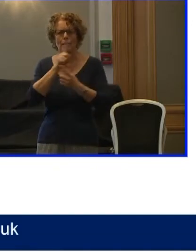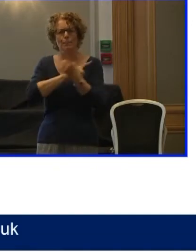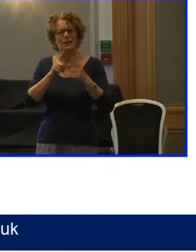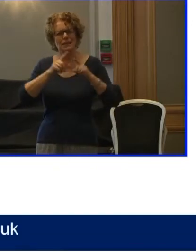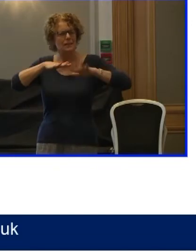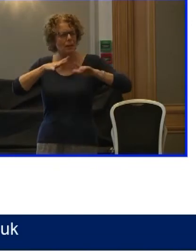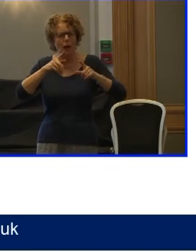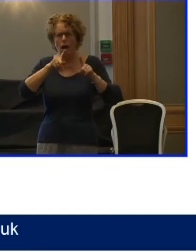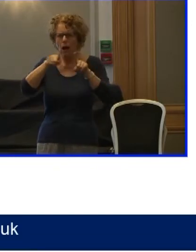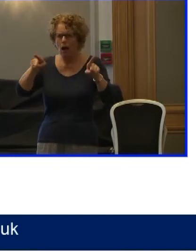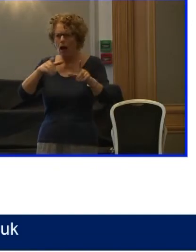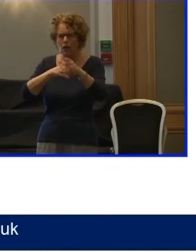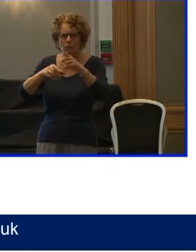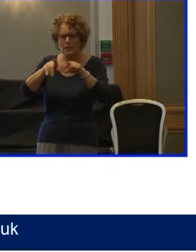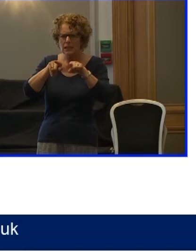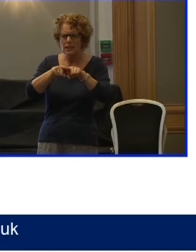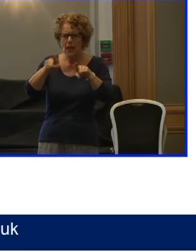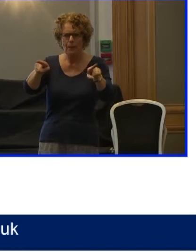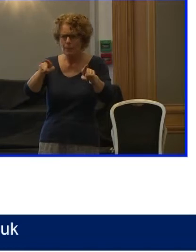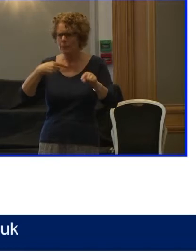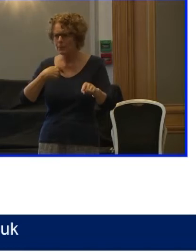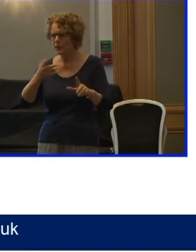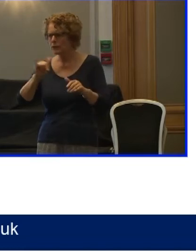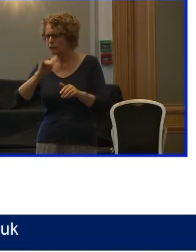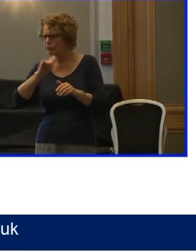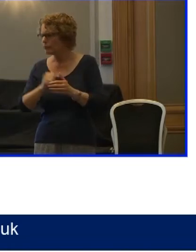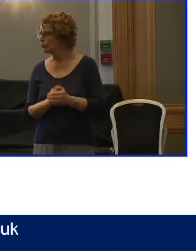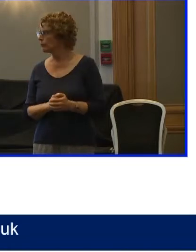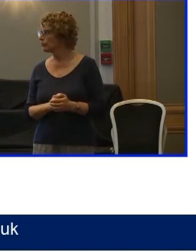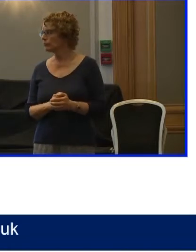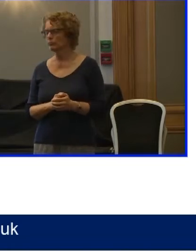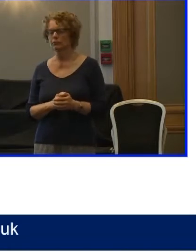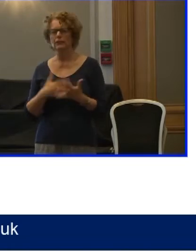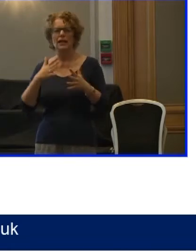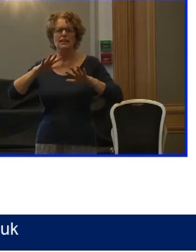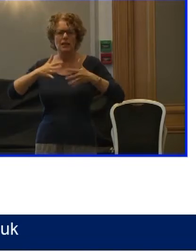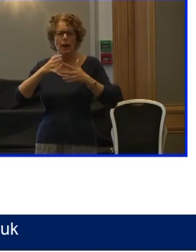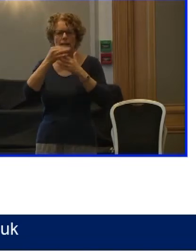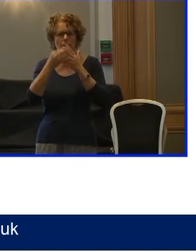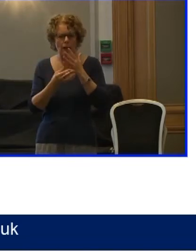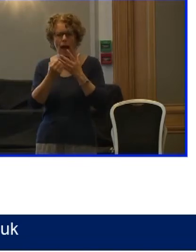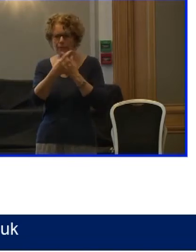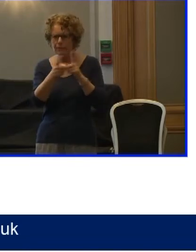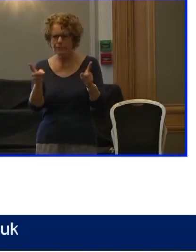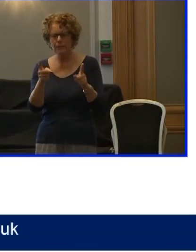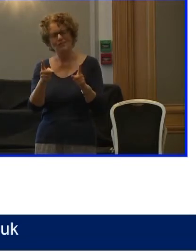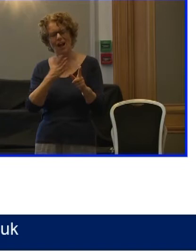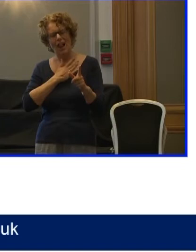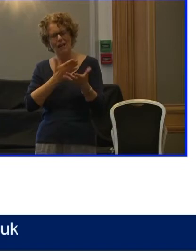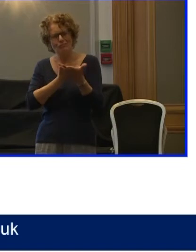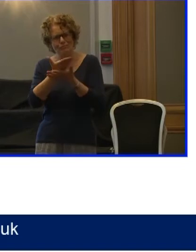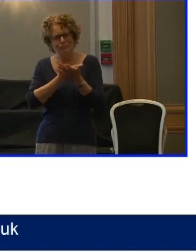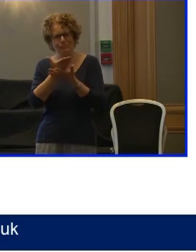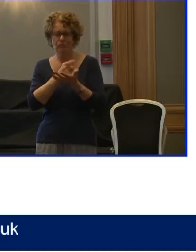similar condition, with a similar condition who are suffering with similar symptoms. So we know that that